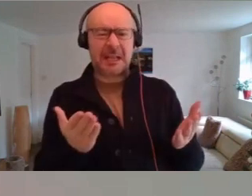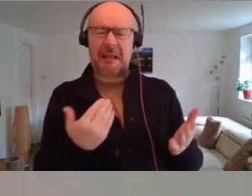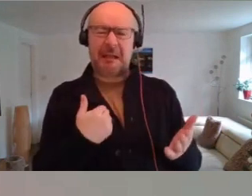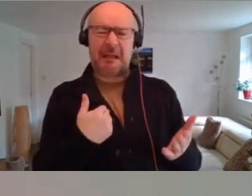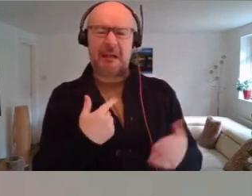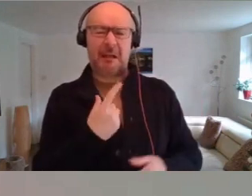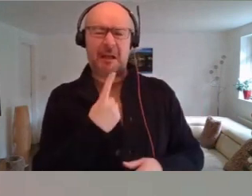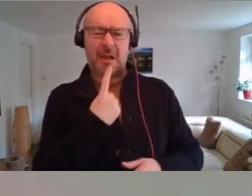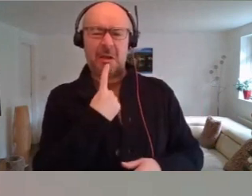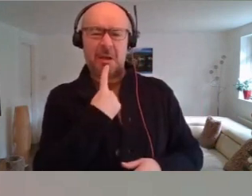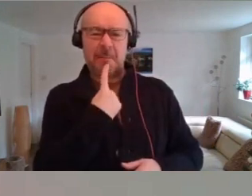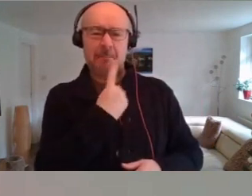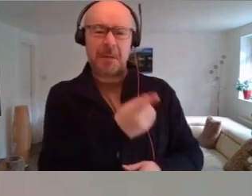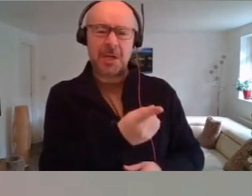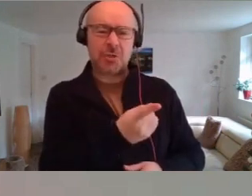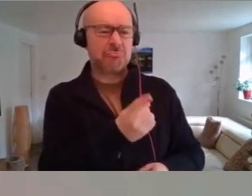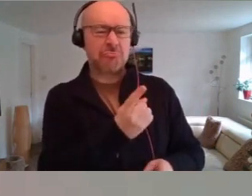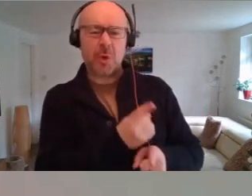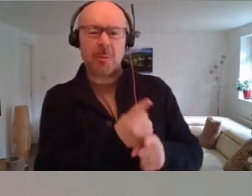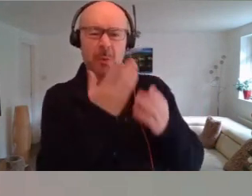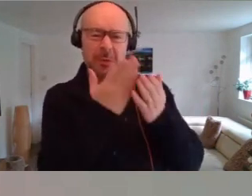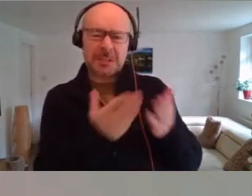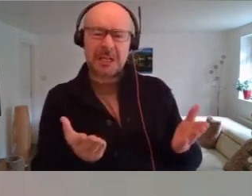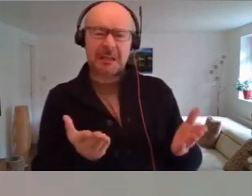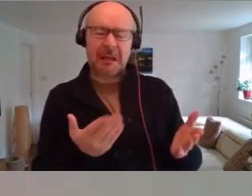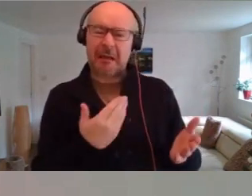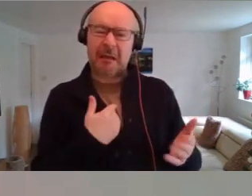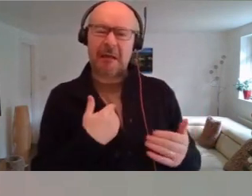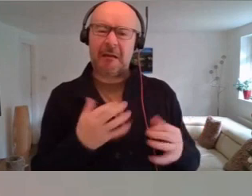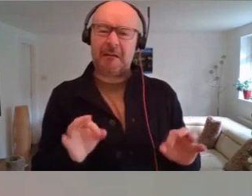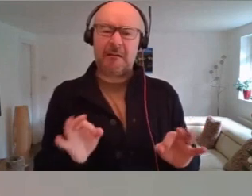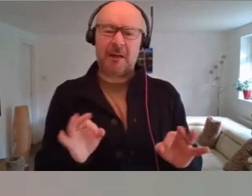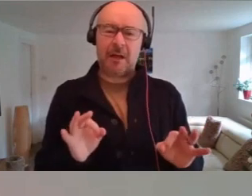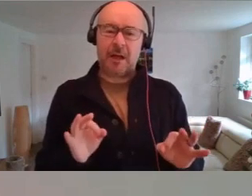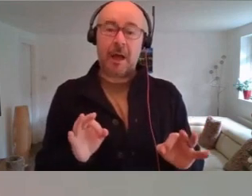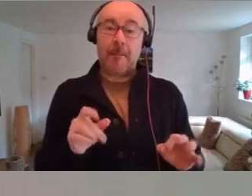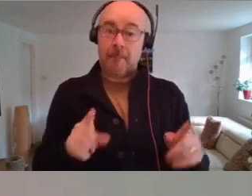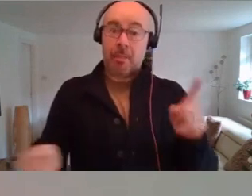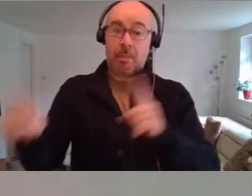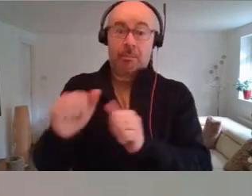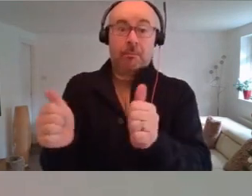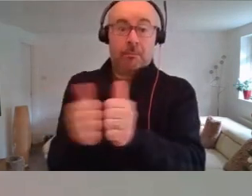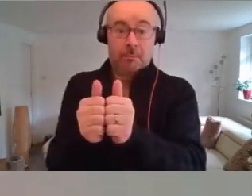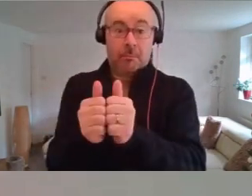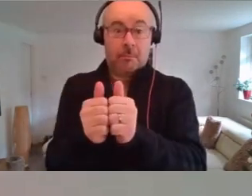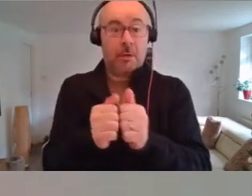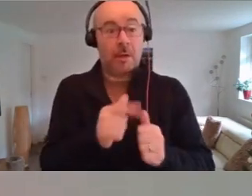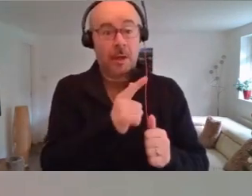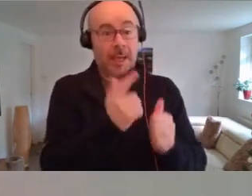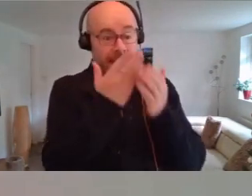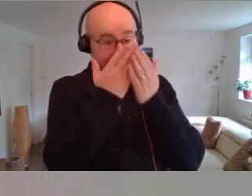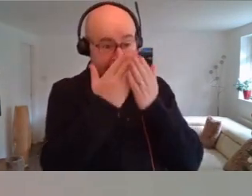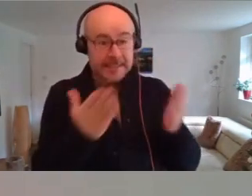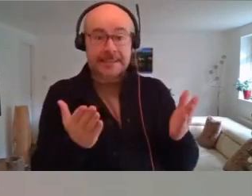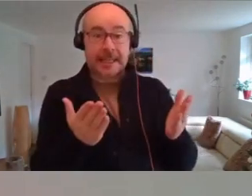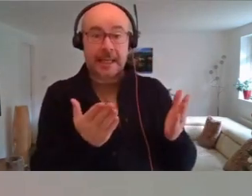everyday language. But the overwhelming view was that dignity language was universally accessible. So